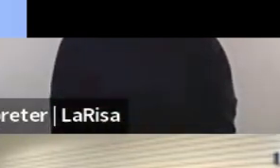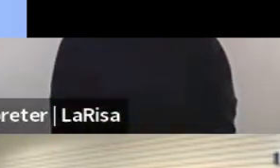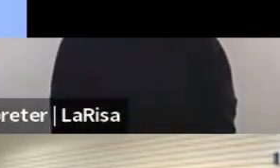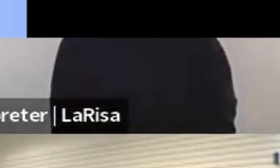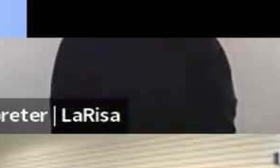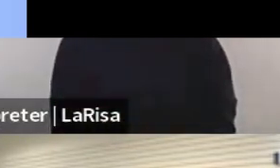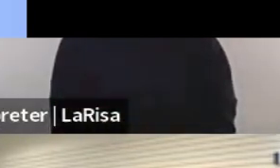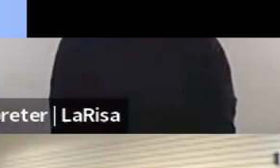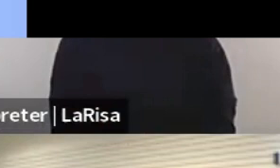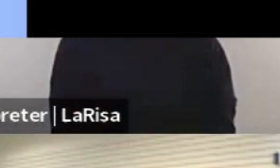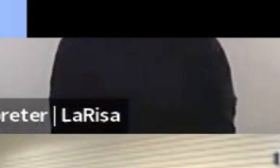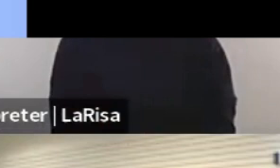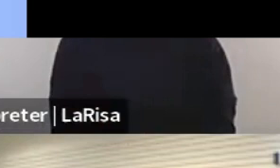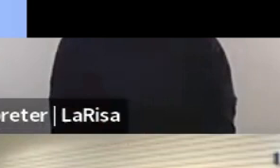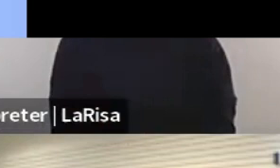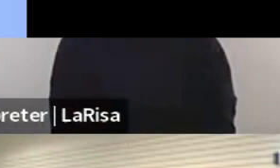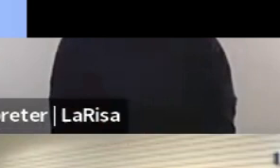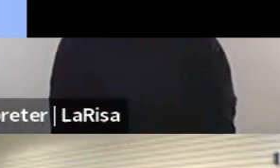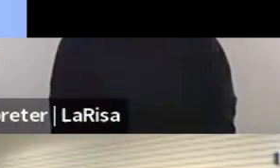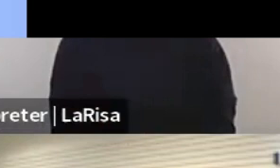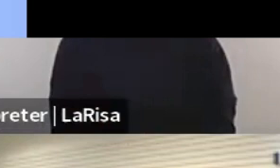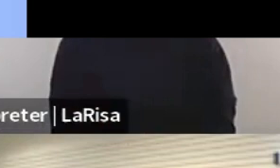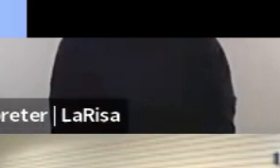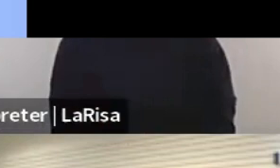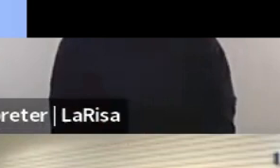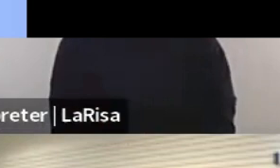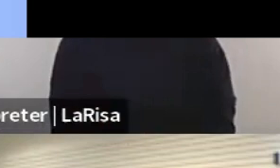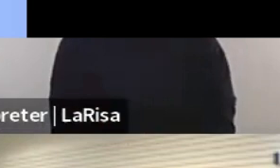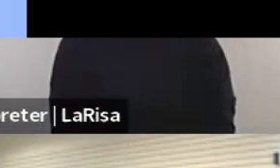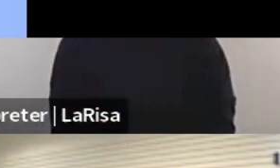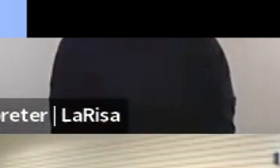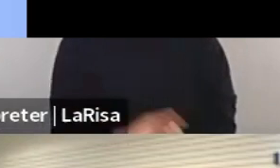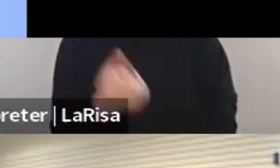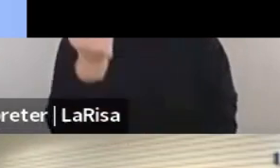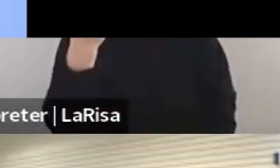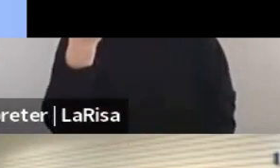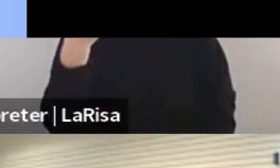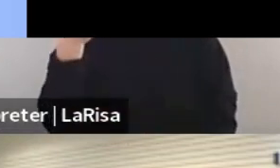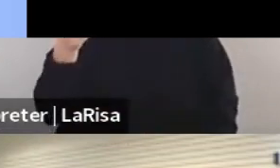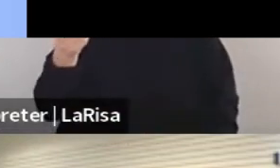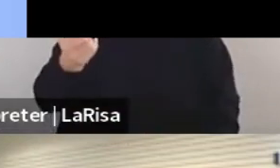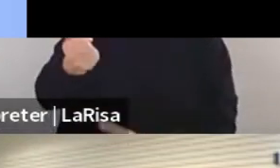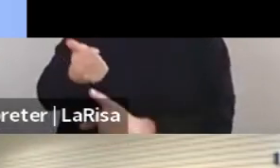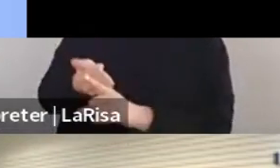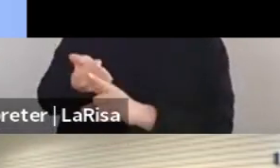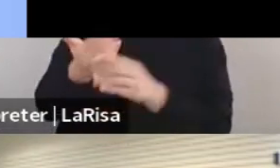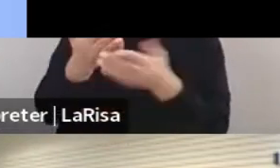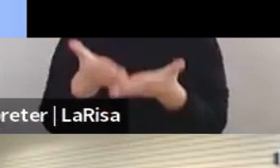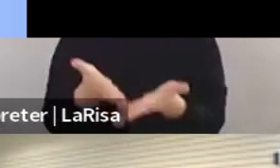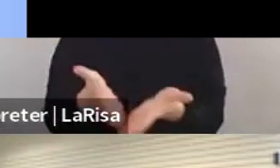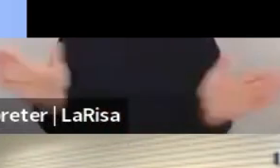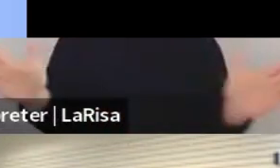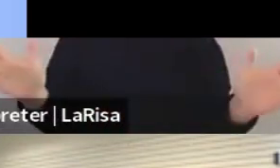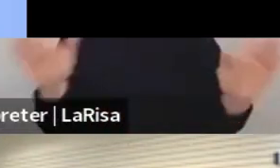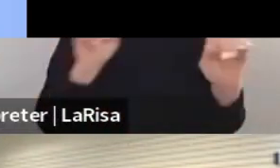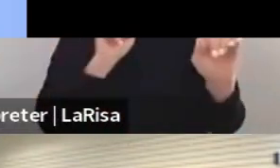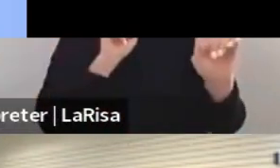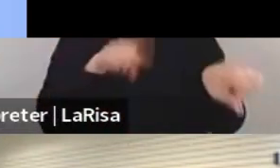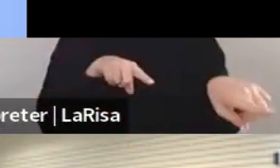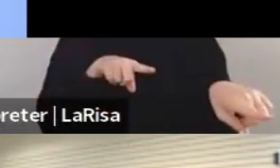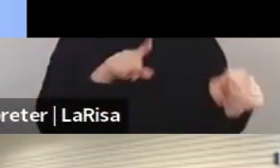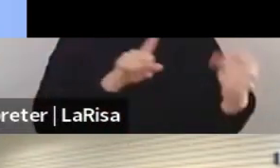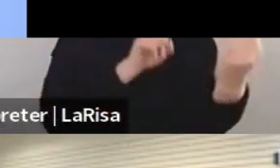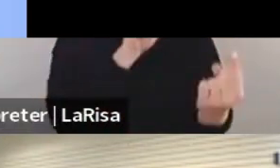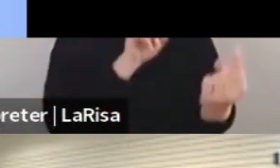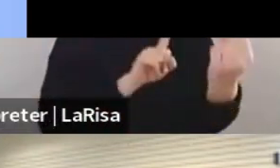those to her. Just as a really quick reminder, she is here as a professional who's answering